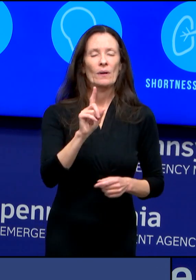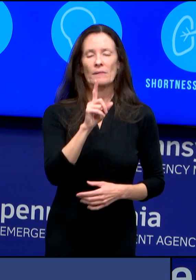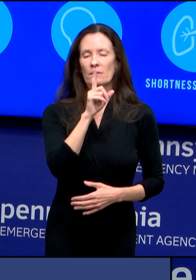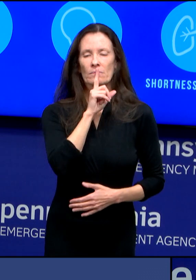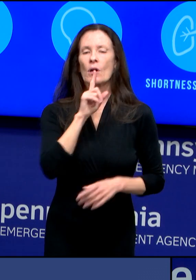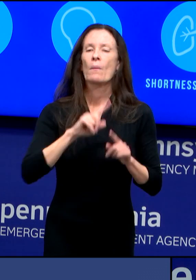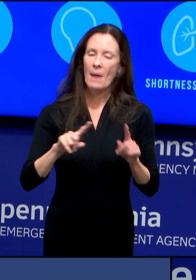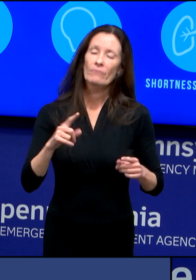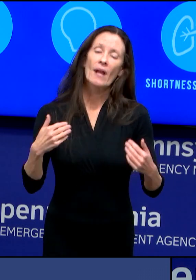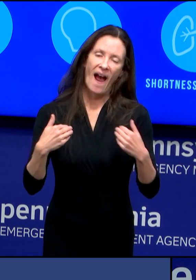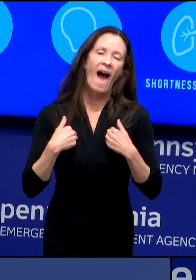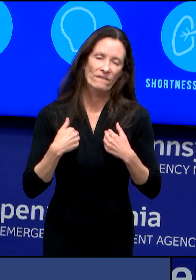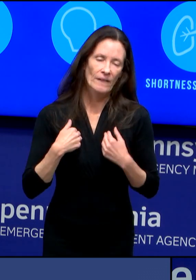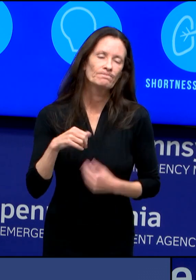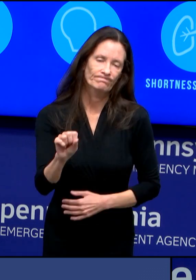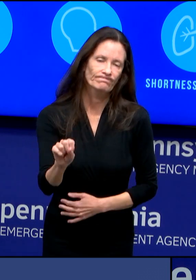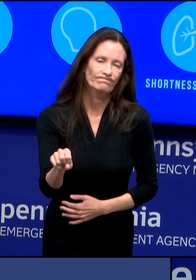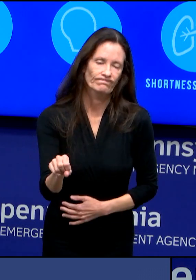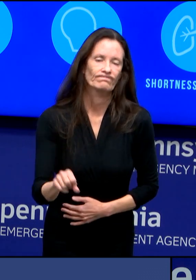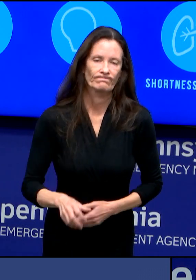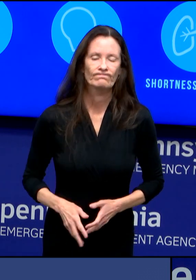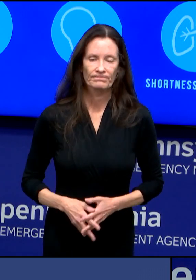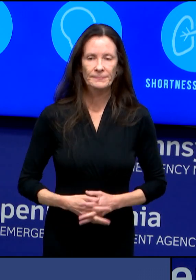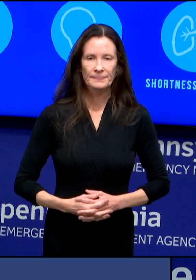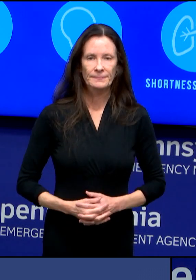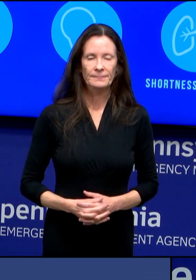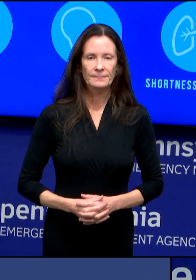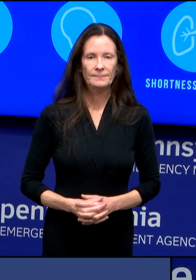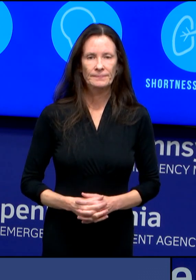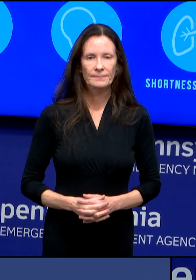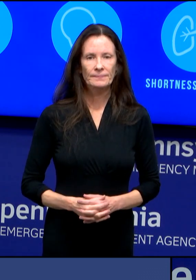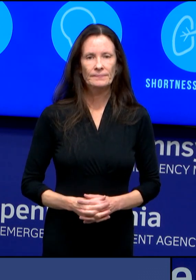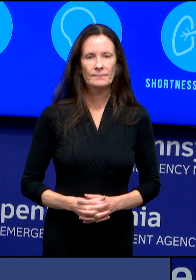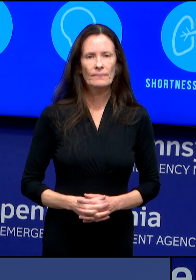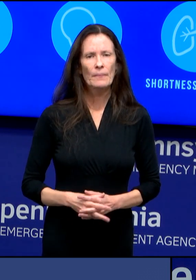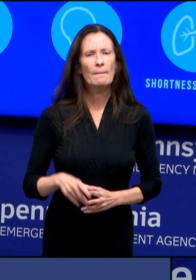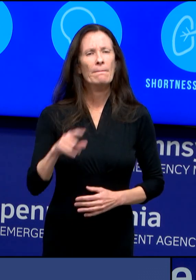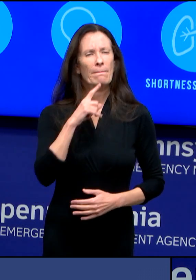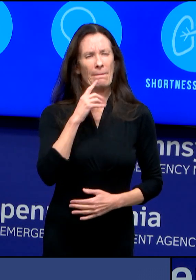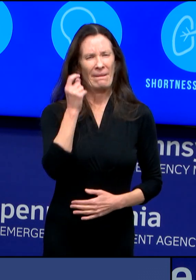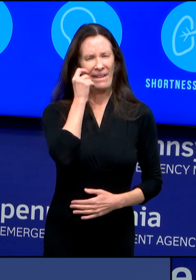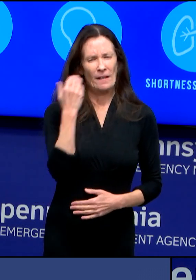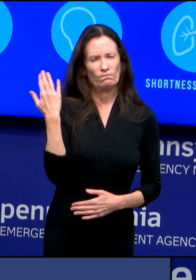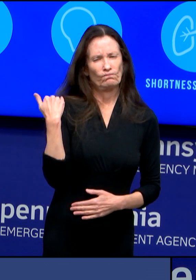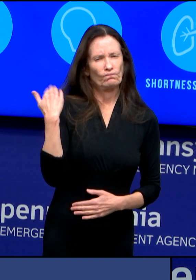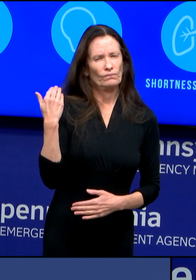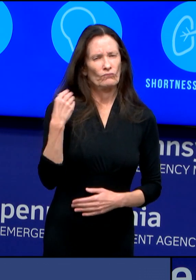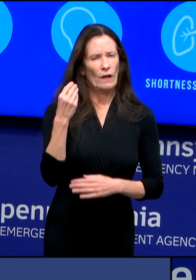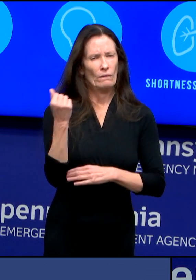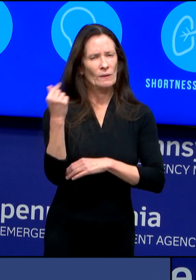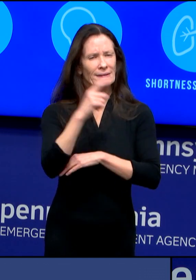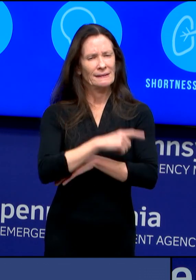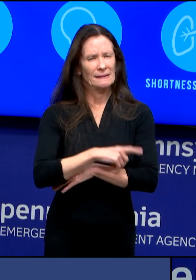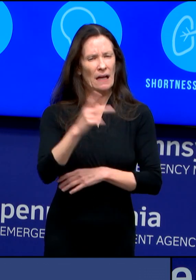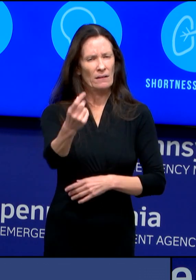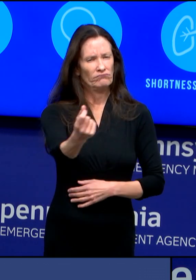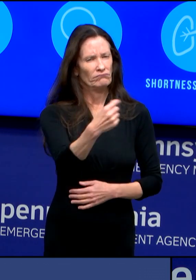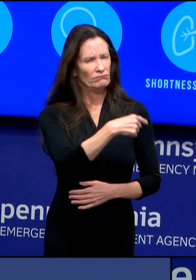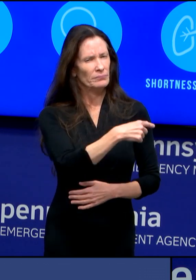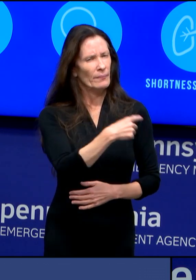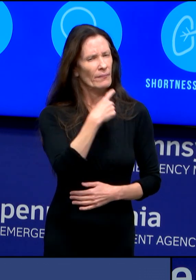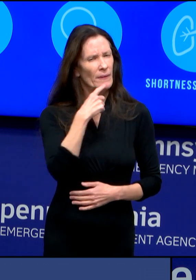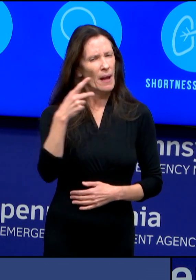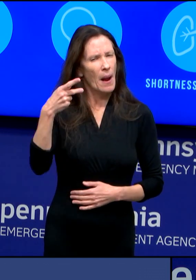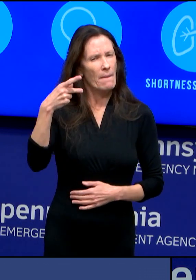follow-up, a few days ago from the Morning Call, they're asking that you made a comment a few days ago concerning Pennsylvania companies